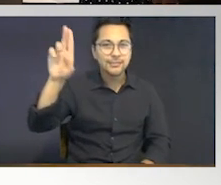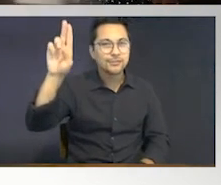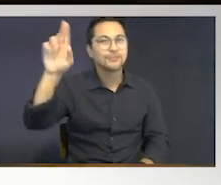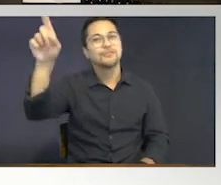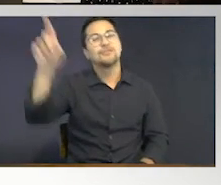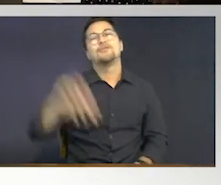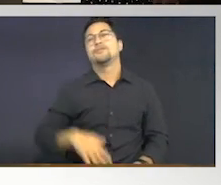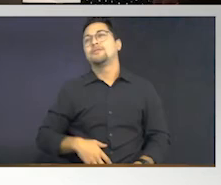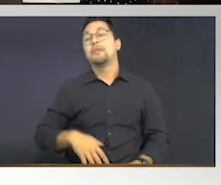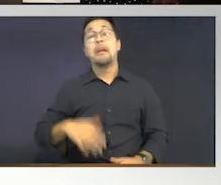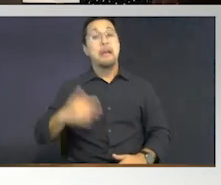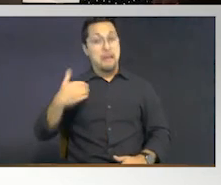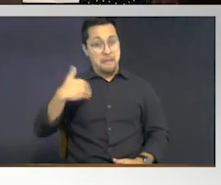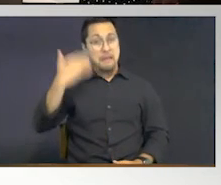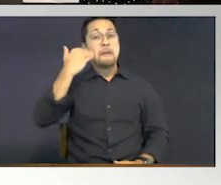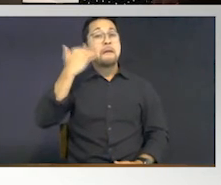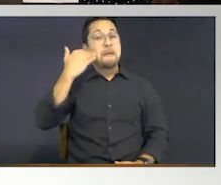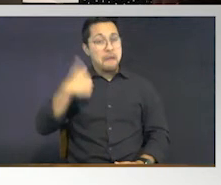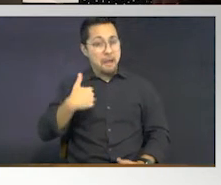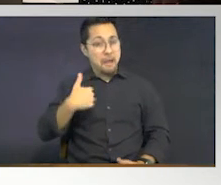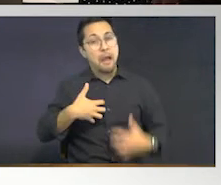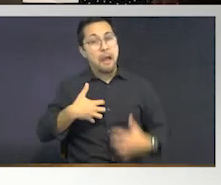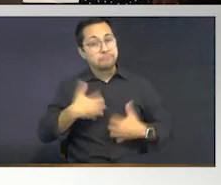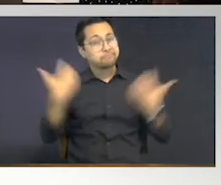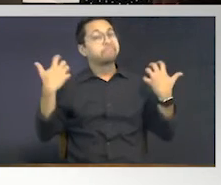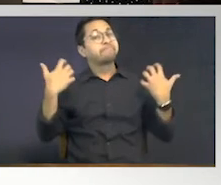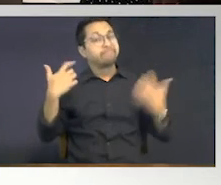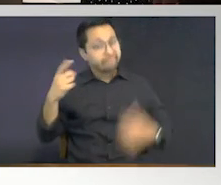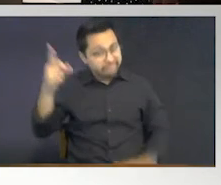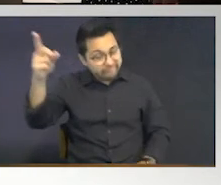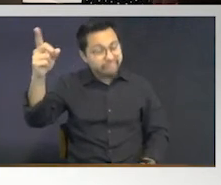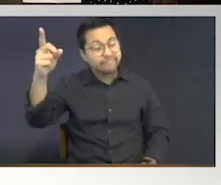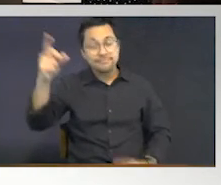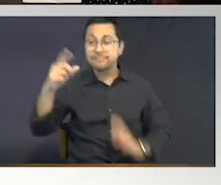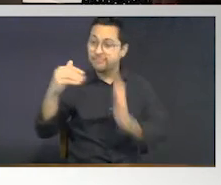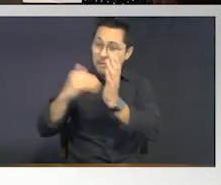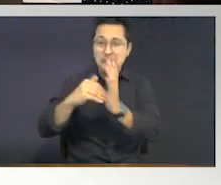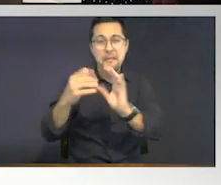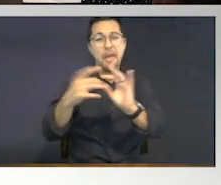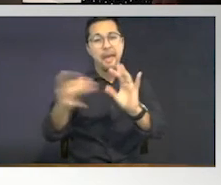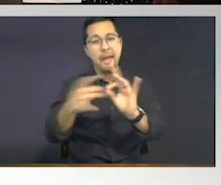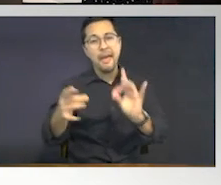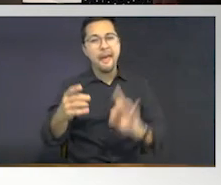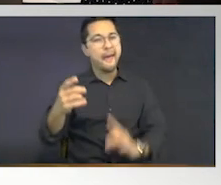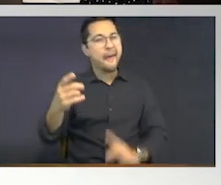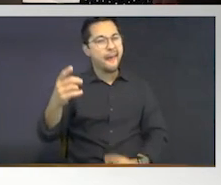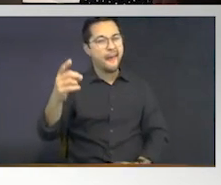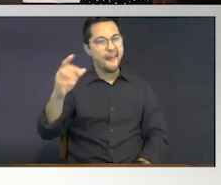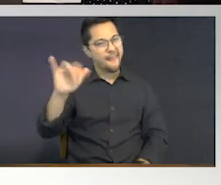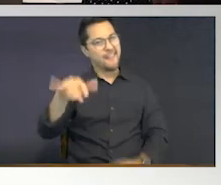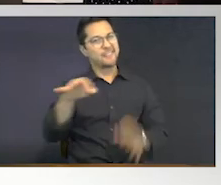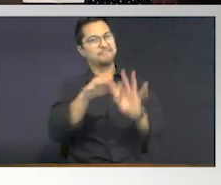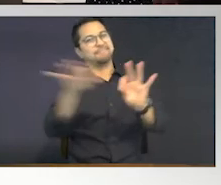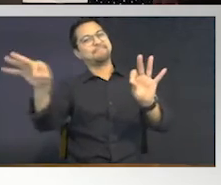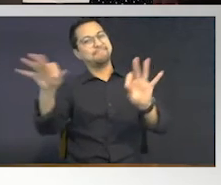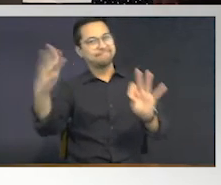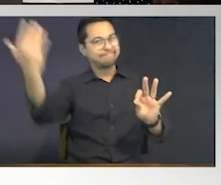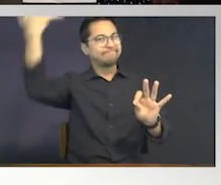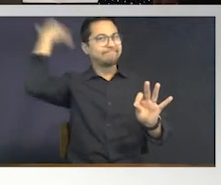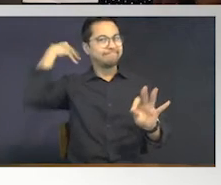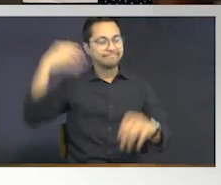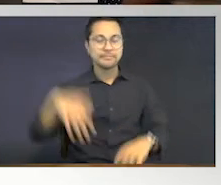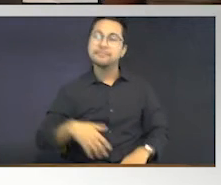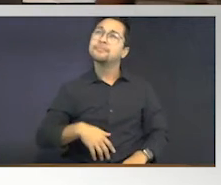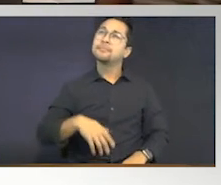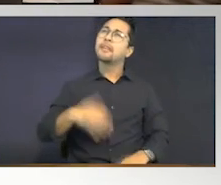Even though I was mad, that doctor had mentioned those things way back when, I